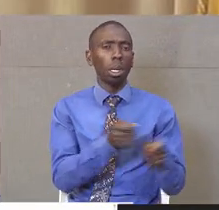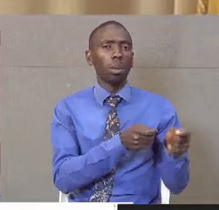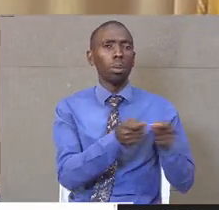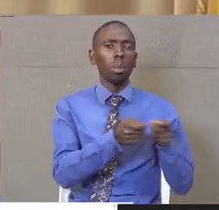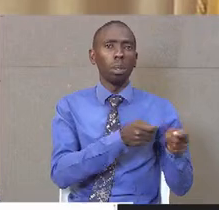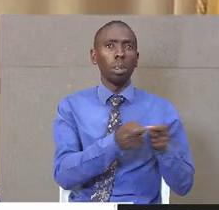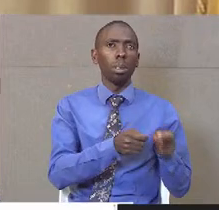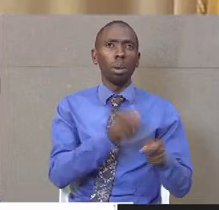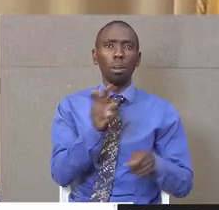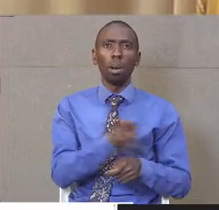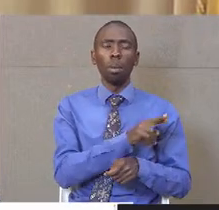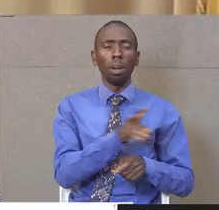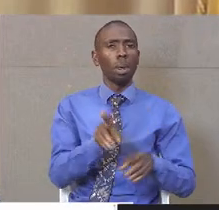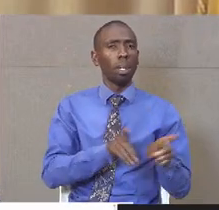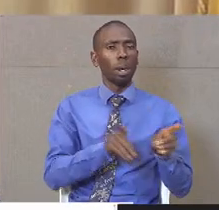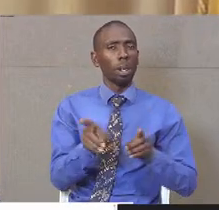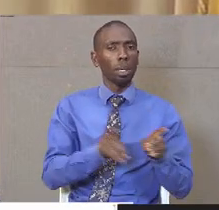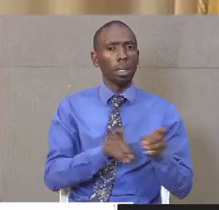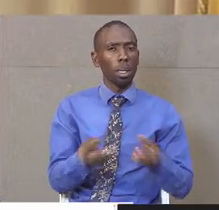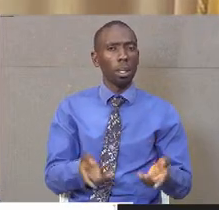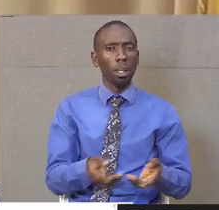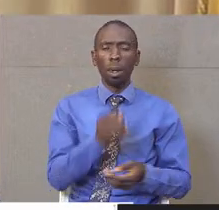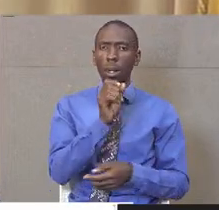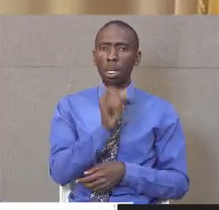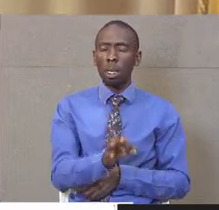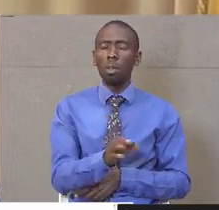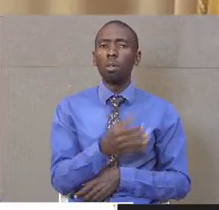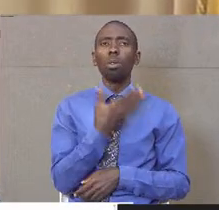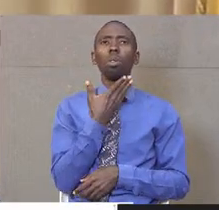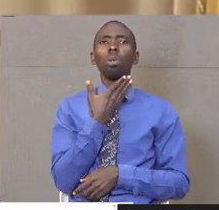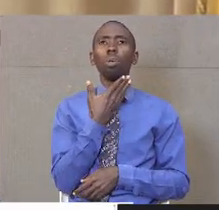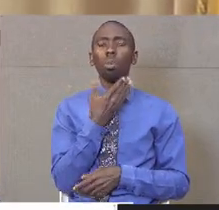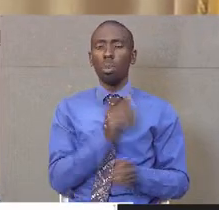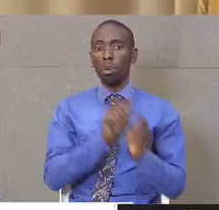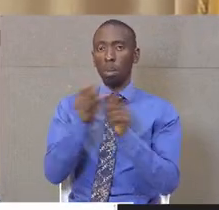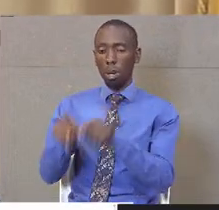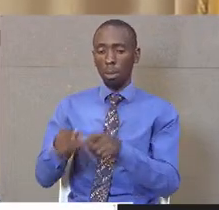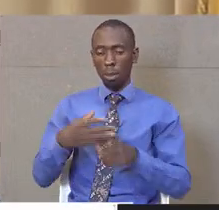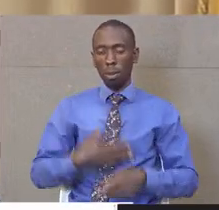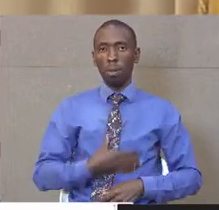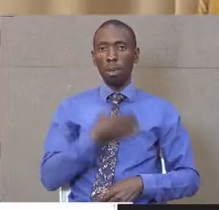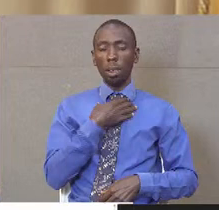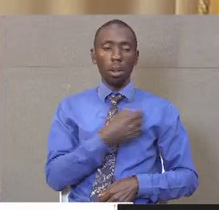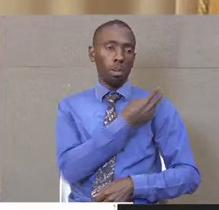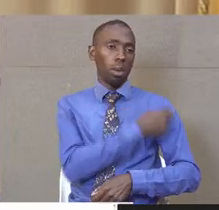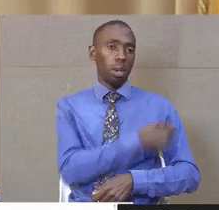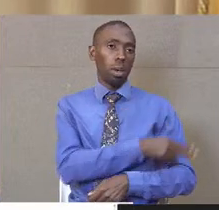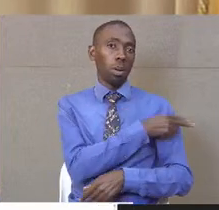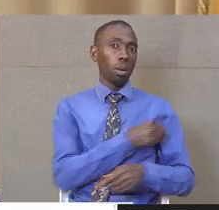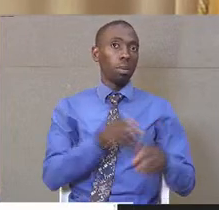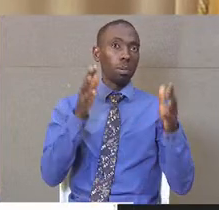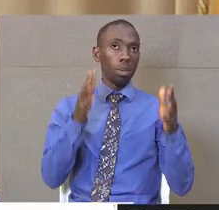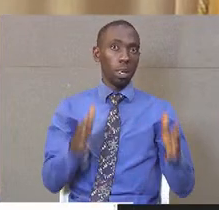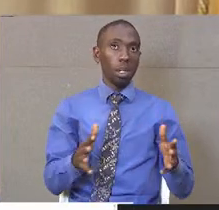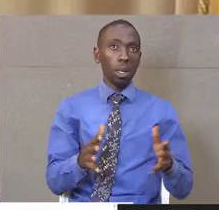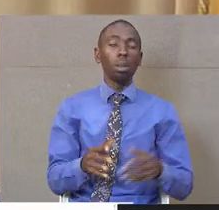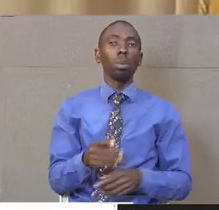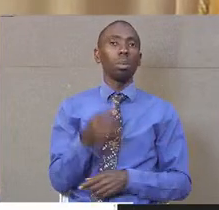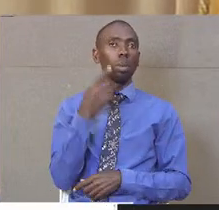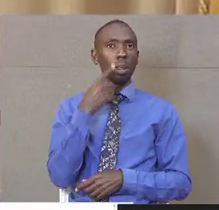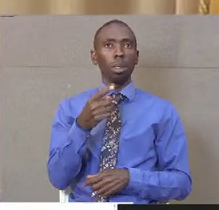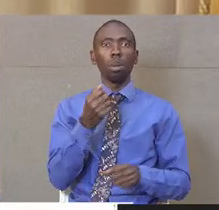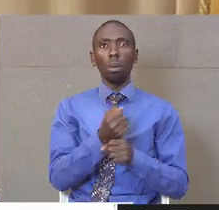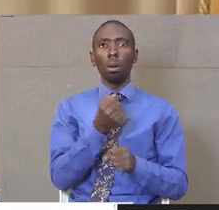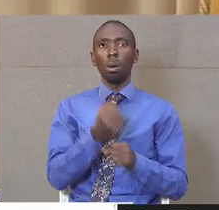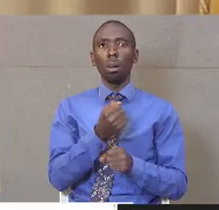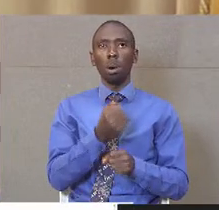administration like a director. If you went to Mulago Hospital now, you would appreciate what